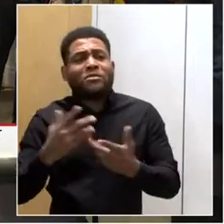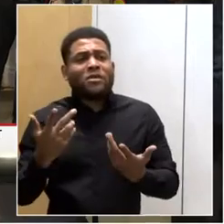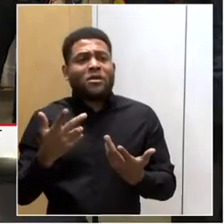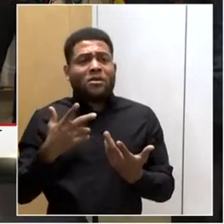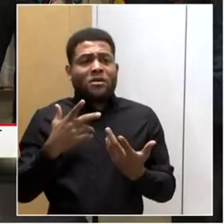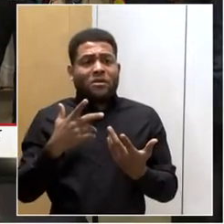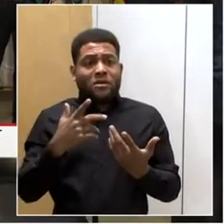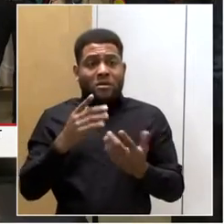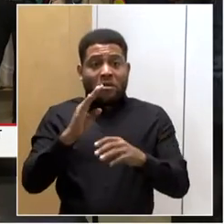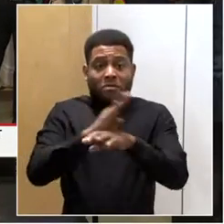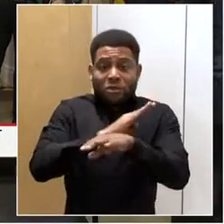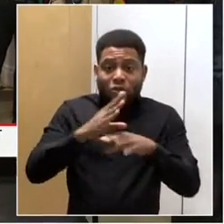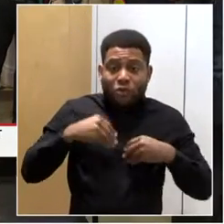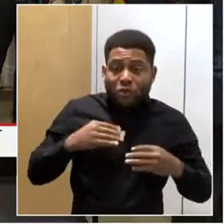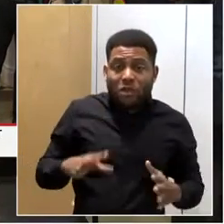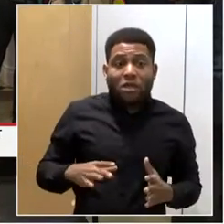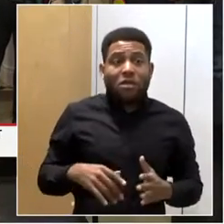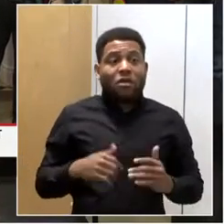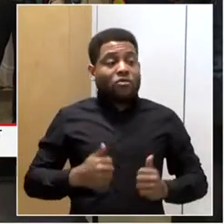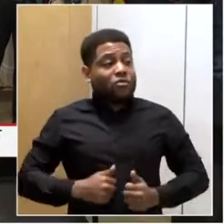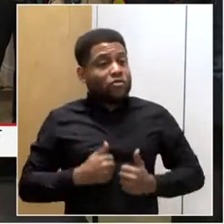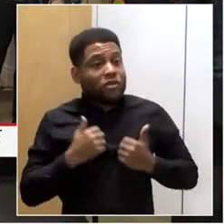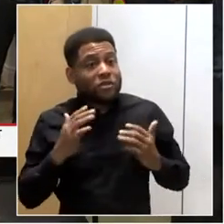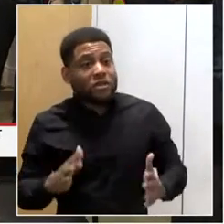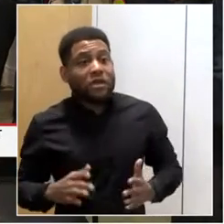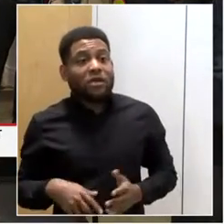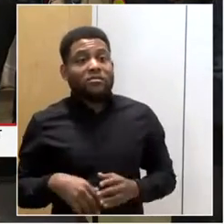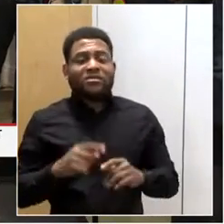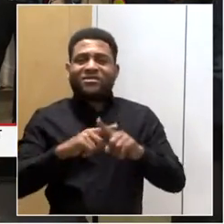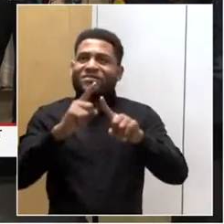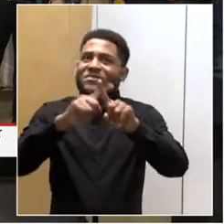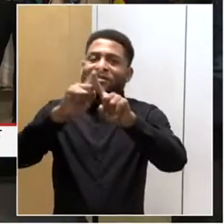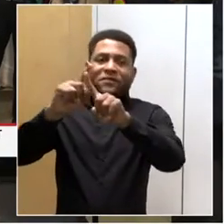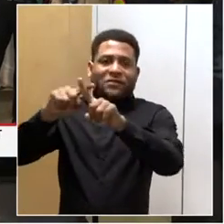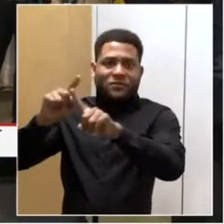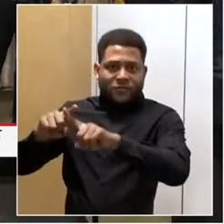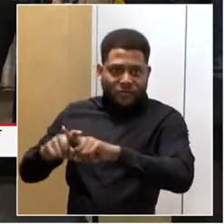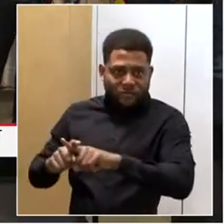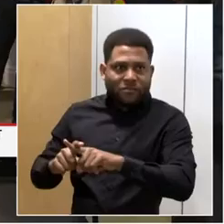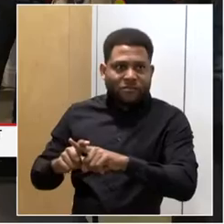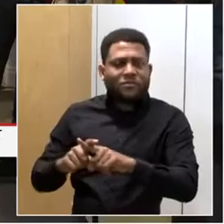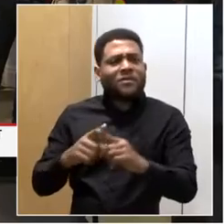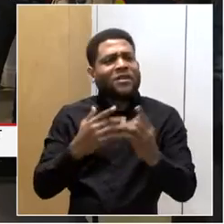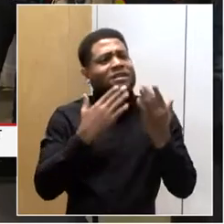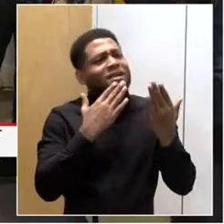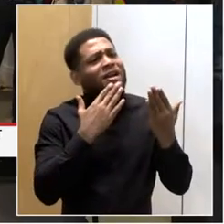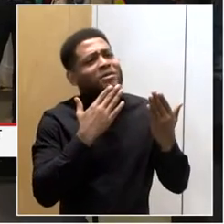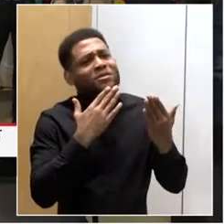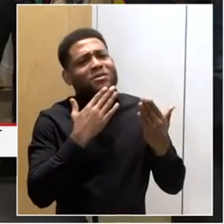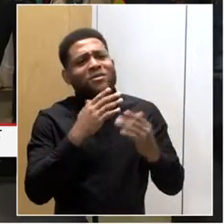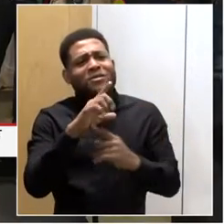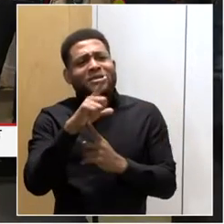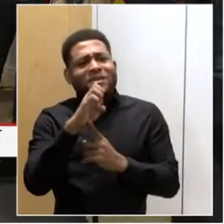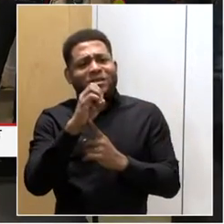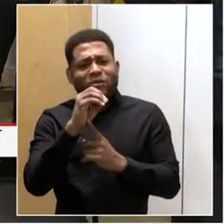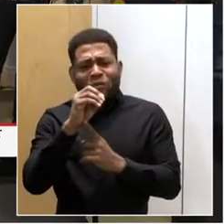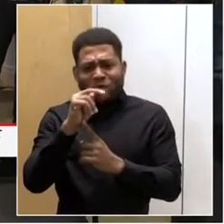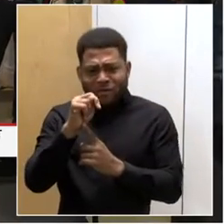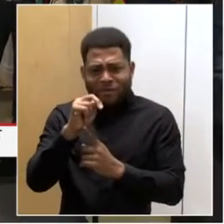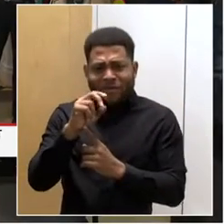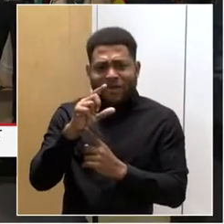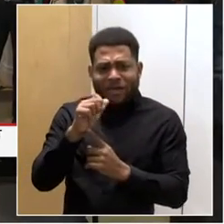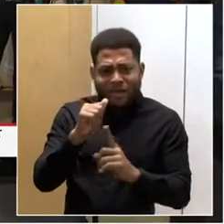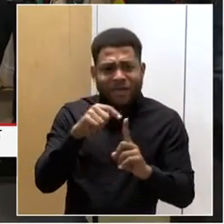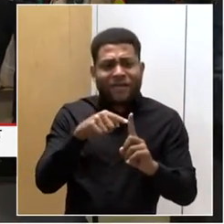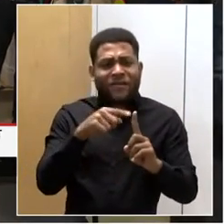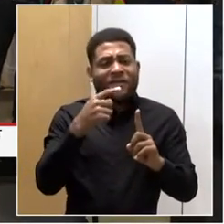business improvement districts, especially the downtown bid and the Golden Triangle. And thank you again, Leona. To qualify for this